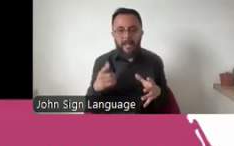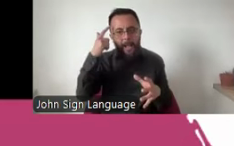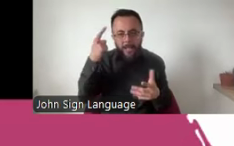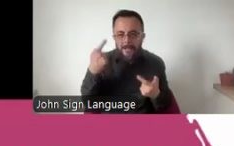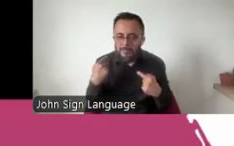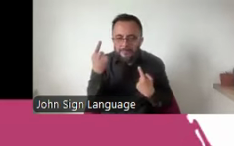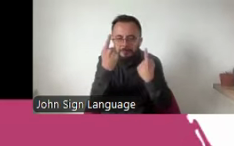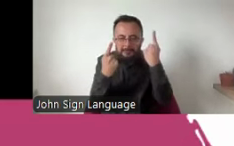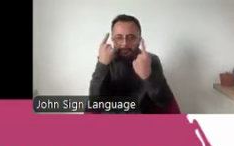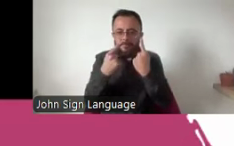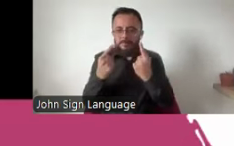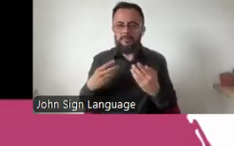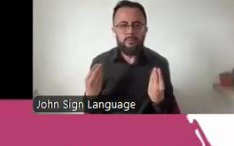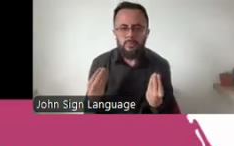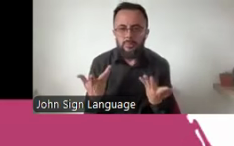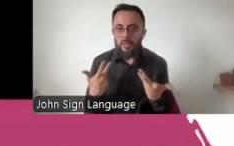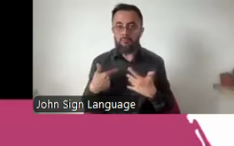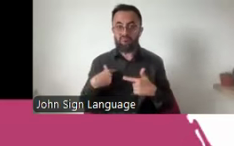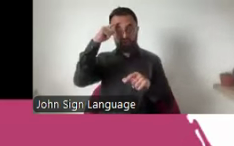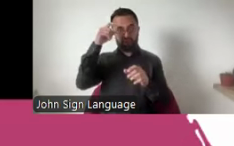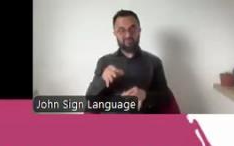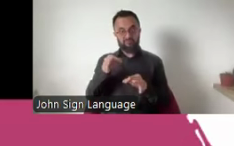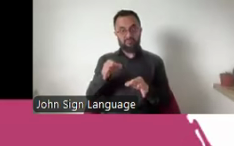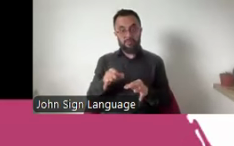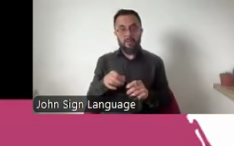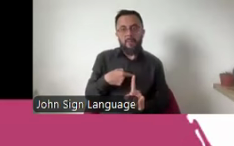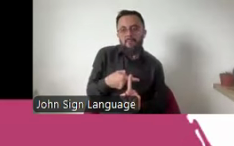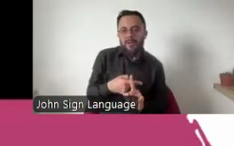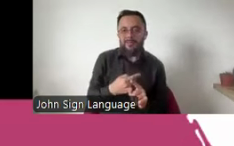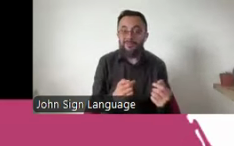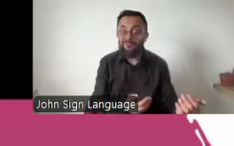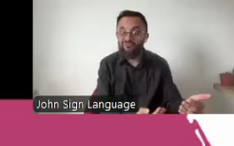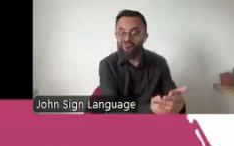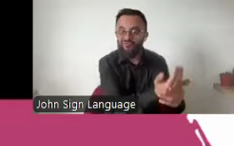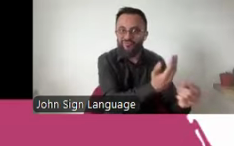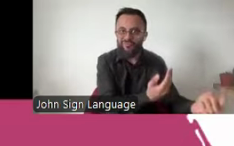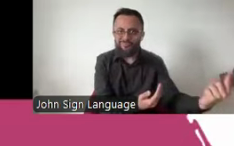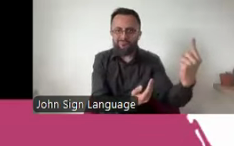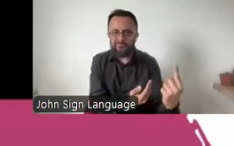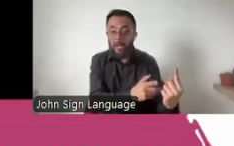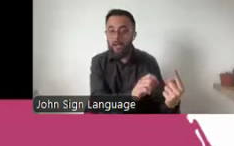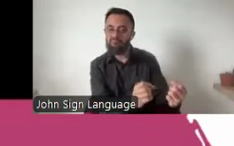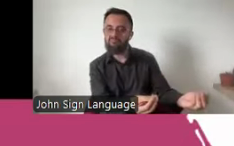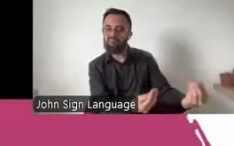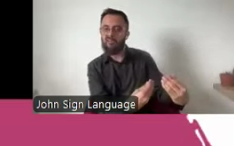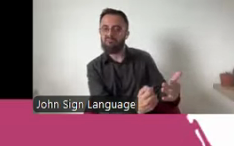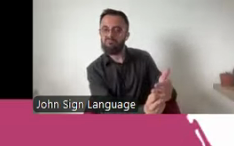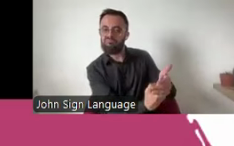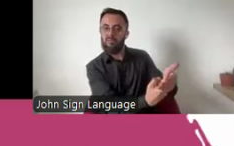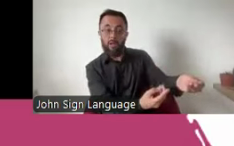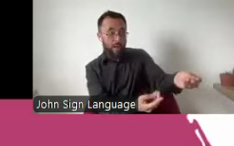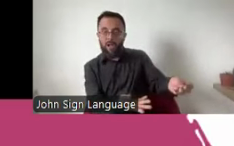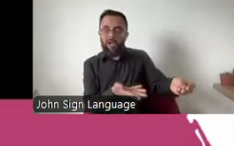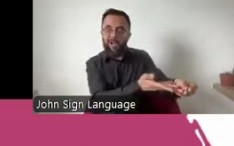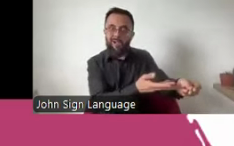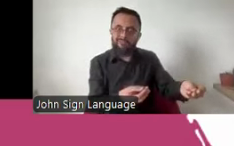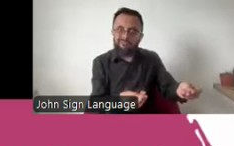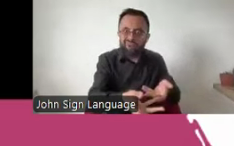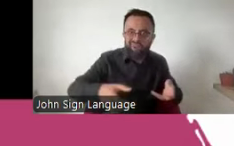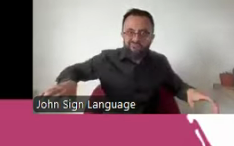also in the implementation of these actions later on. And on this slide, you can see how this